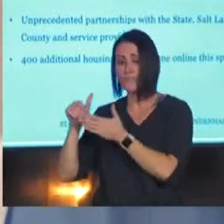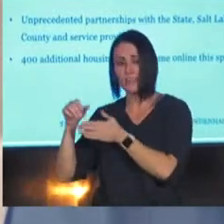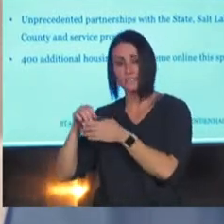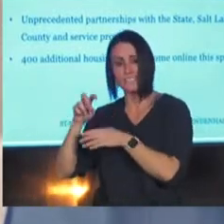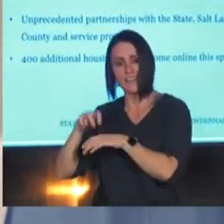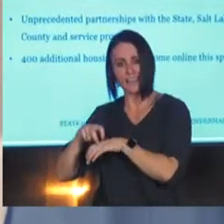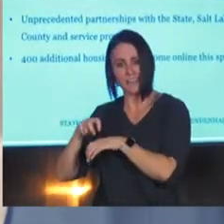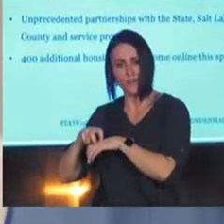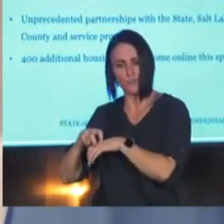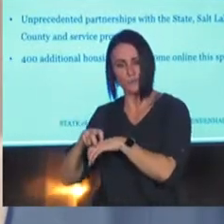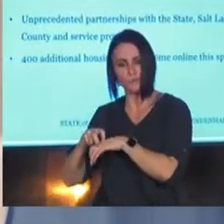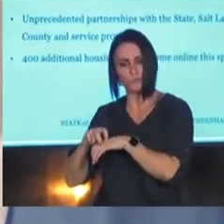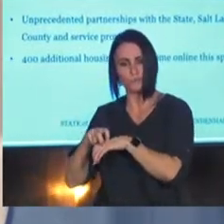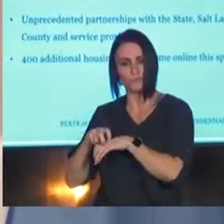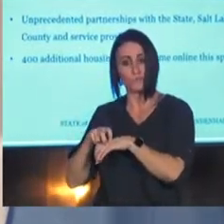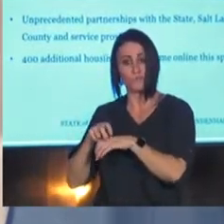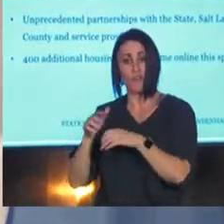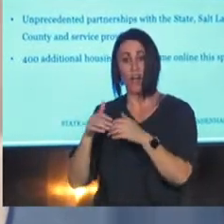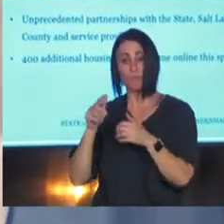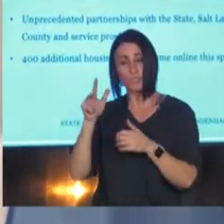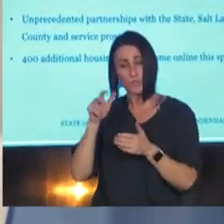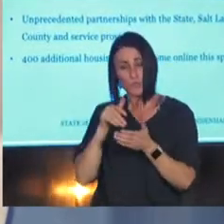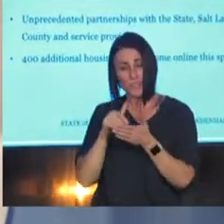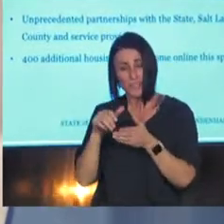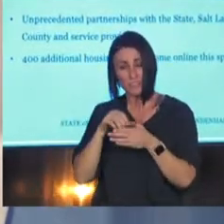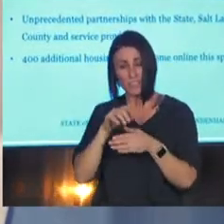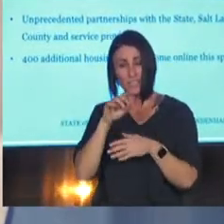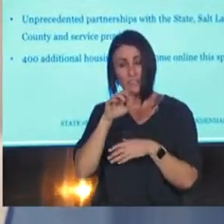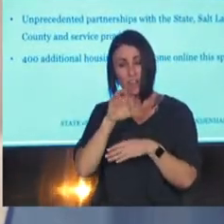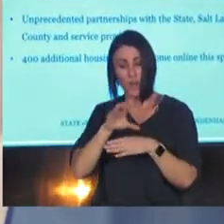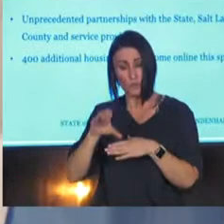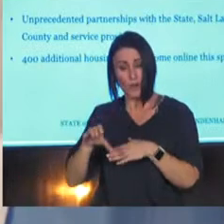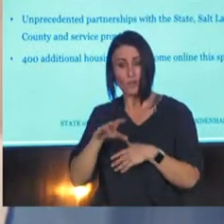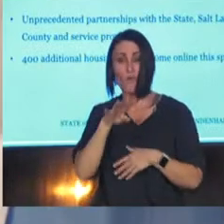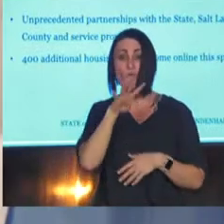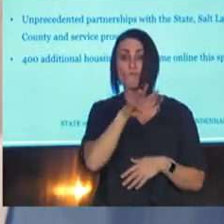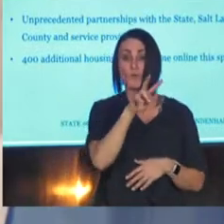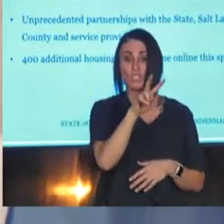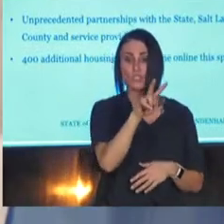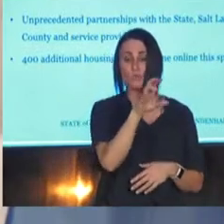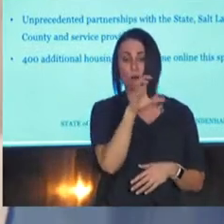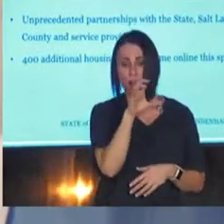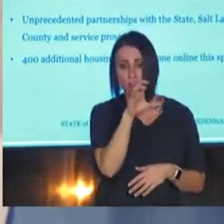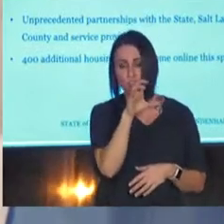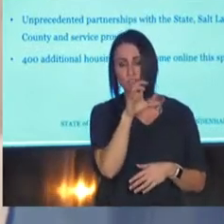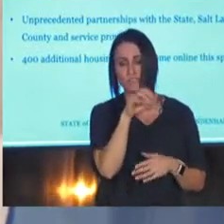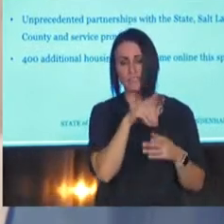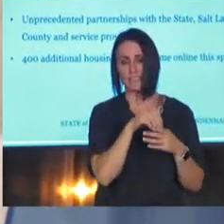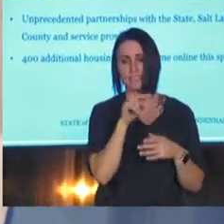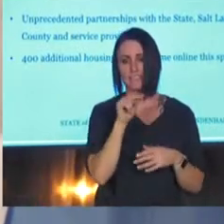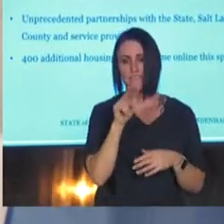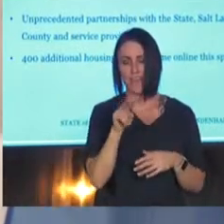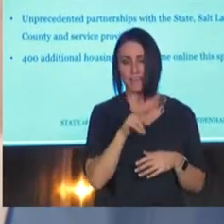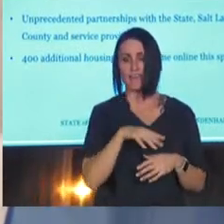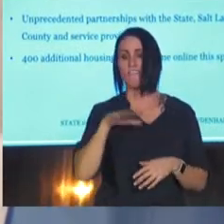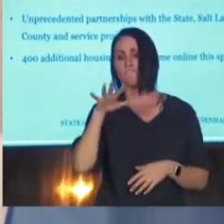Idaho, nearly 3,000 in Colorado, 4,200 in Nevada,